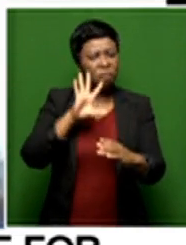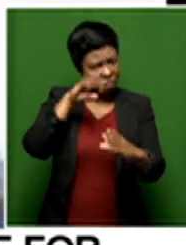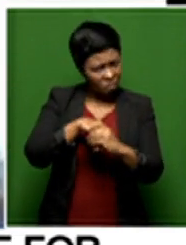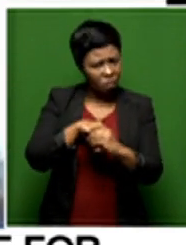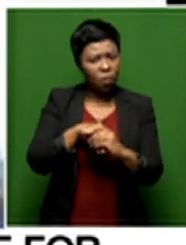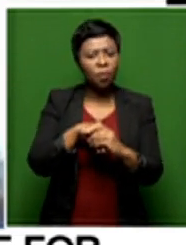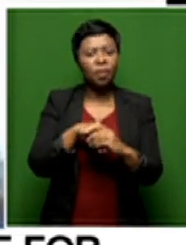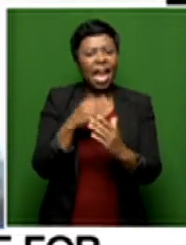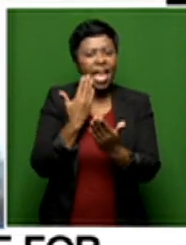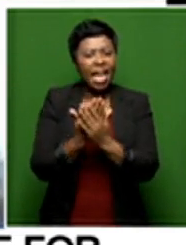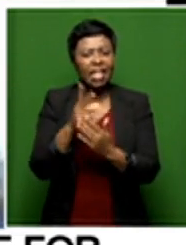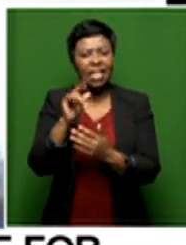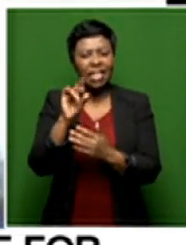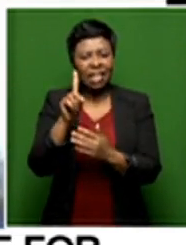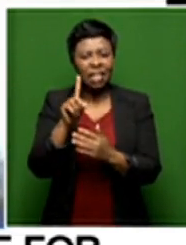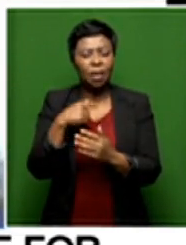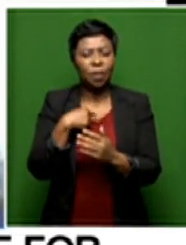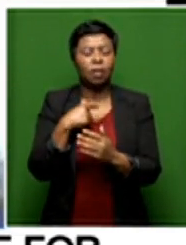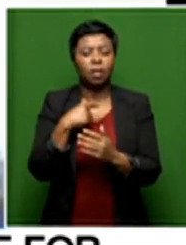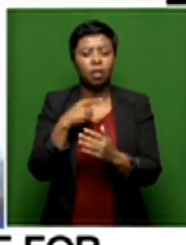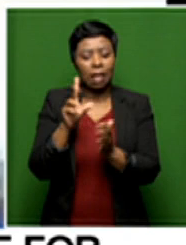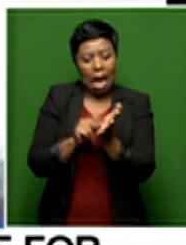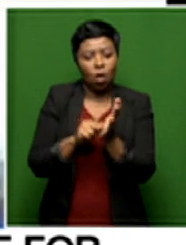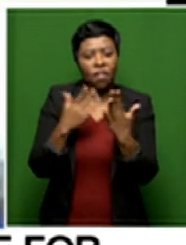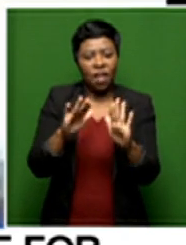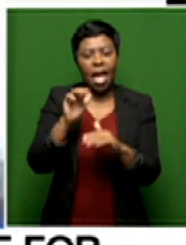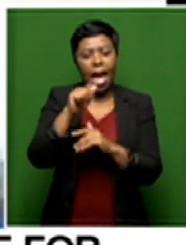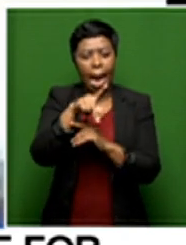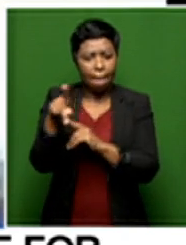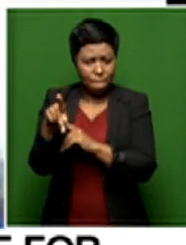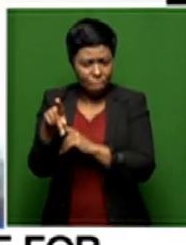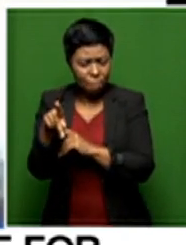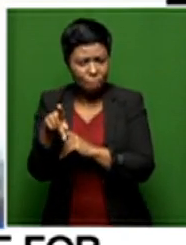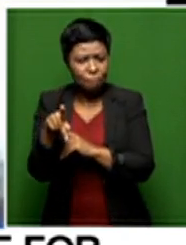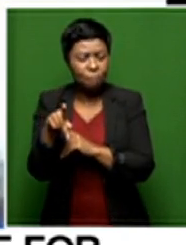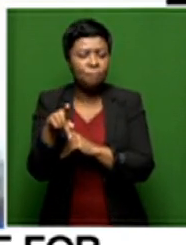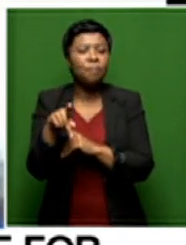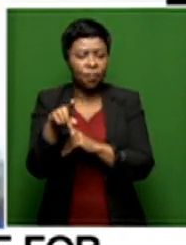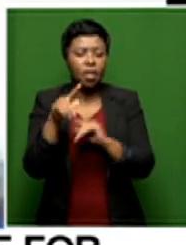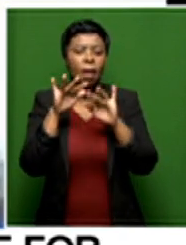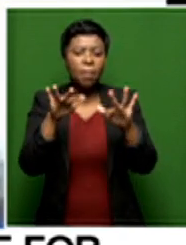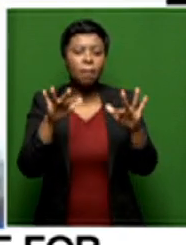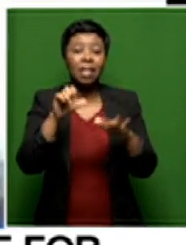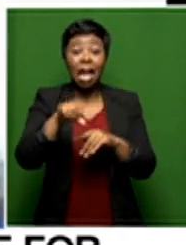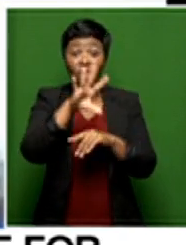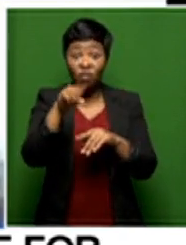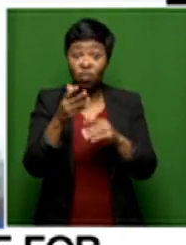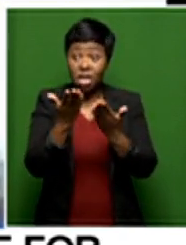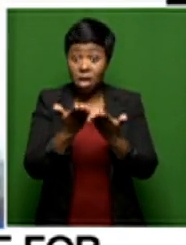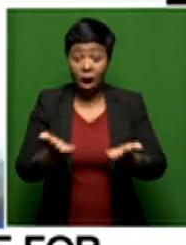as Candide. Download the app. I downloaded it yesterday. It's a lovely little app with people around South